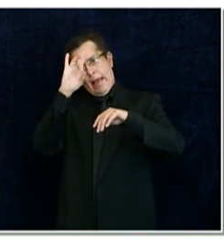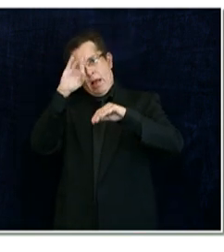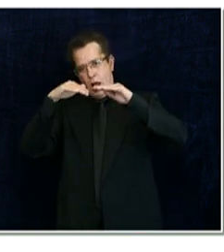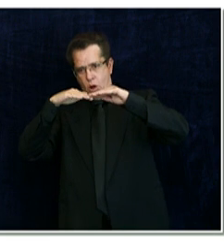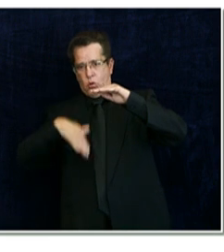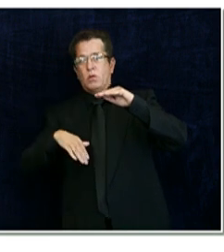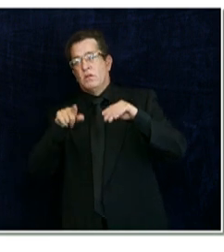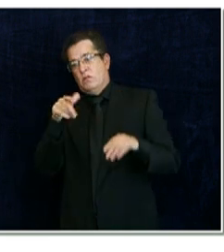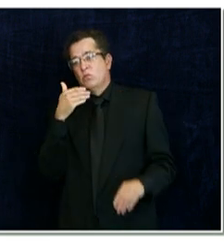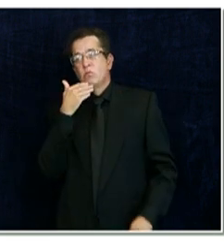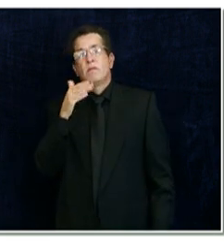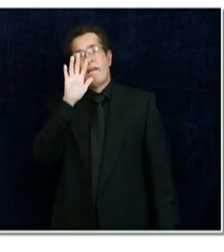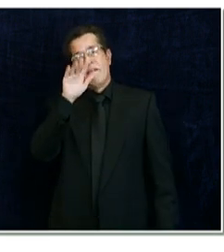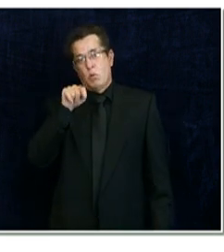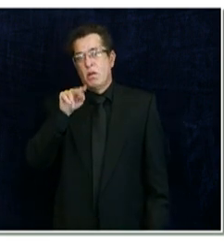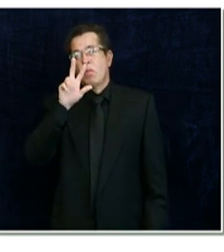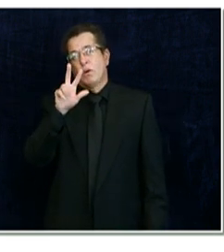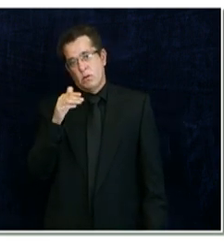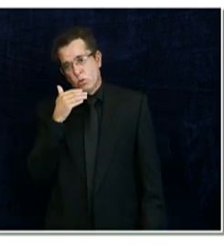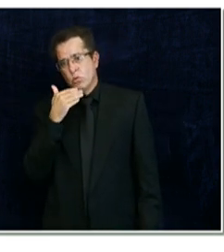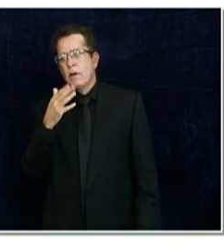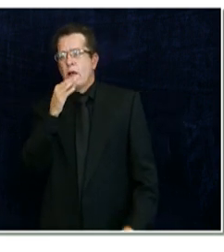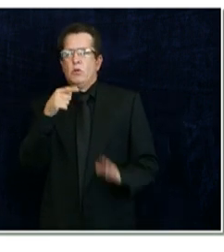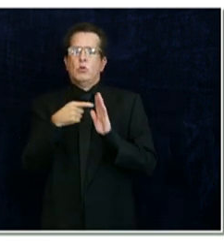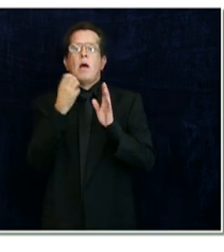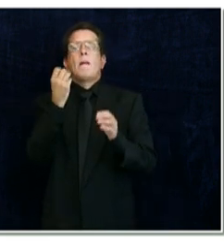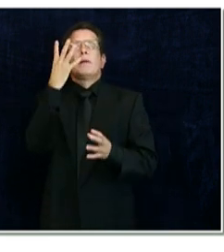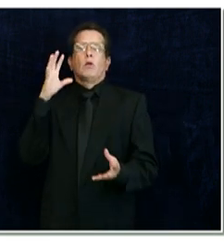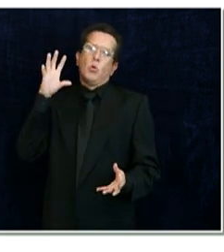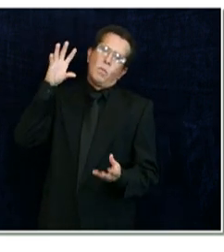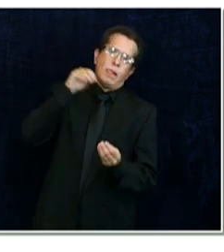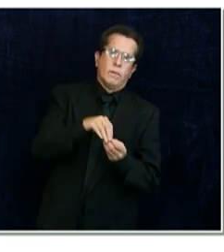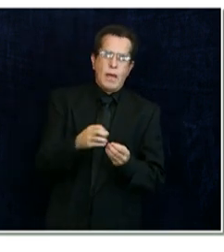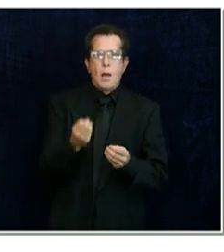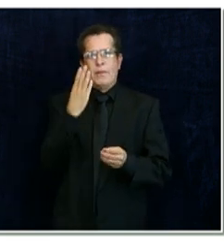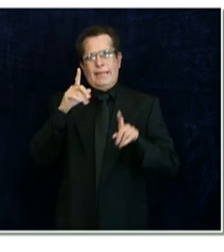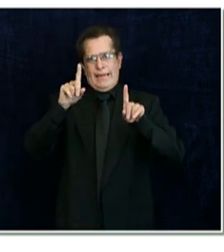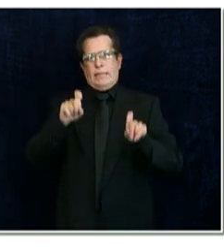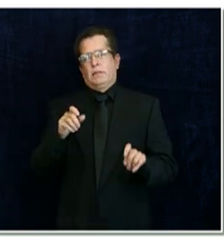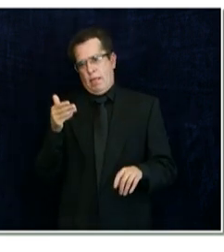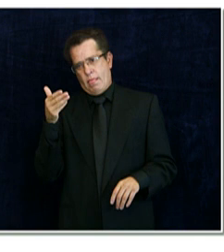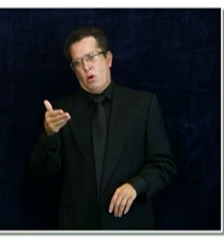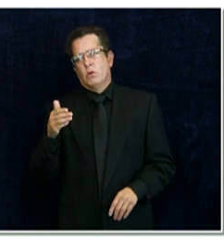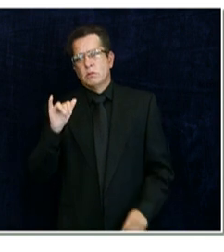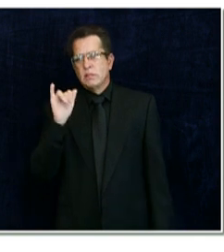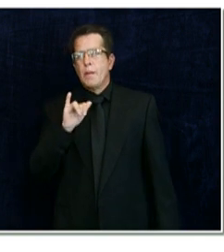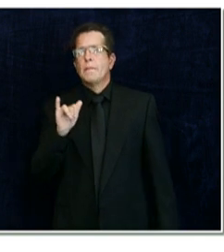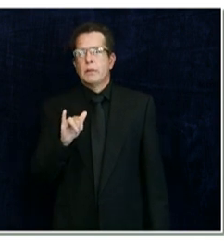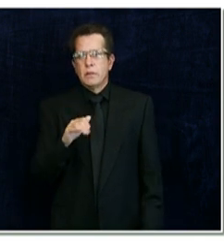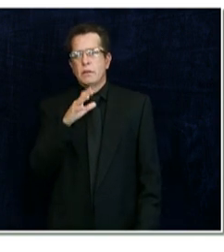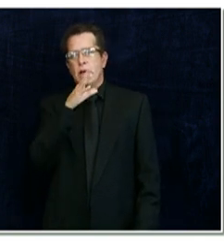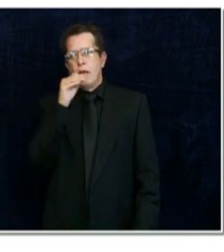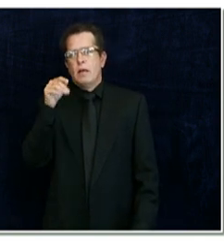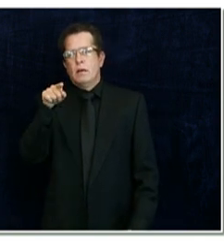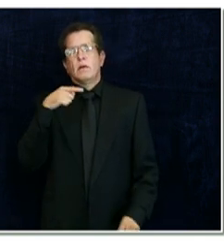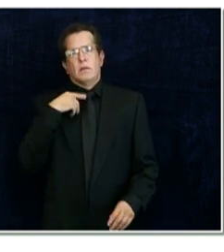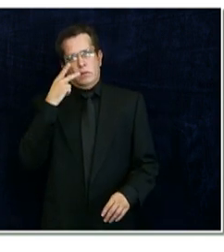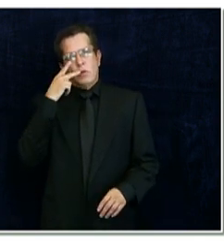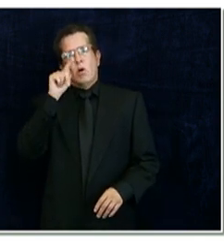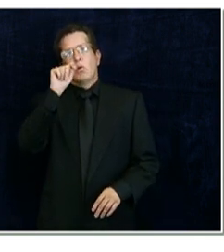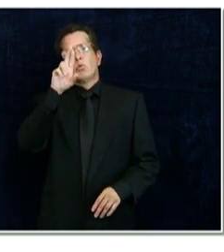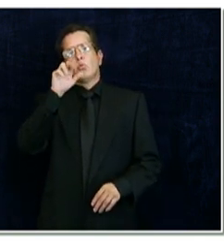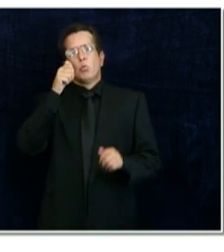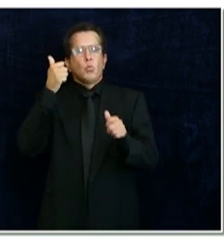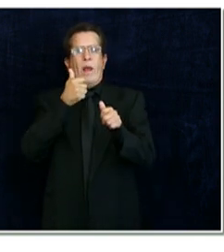so that is also encouraging. And then you see the cumulative number of tests. Under case investigations, it wasn't long ago we were standing here when this was in the single